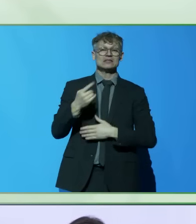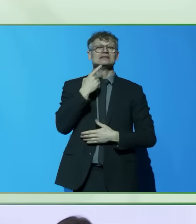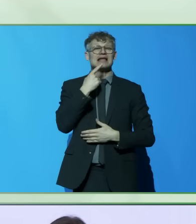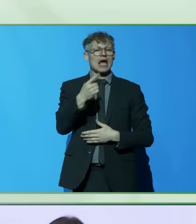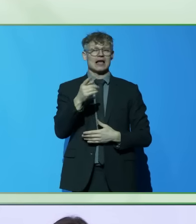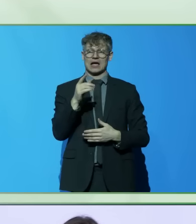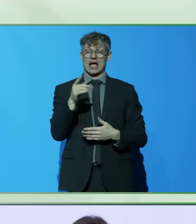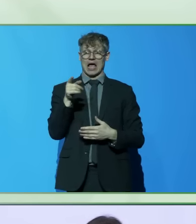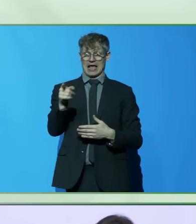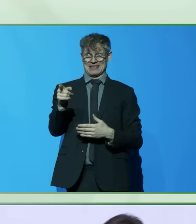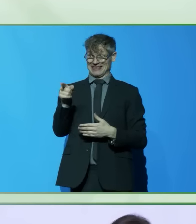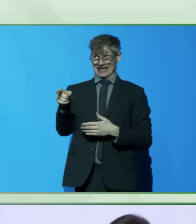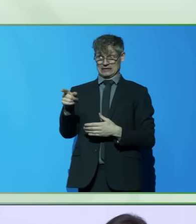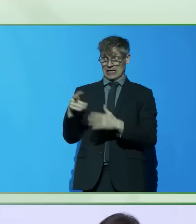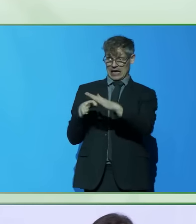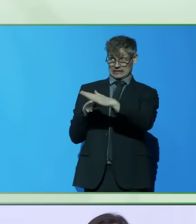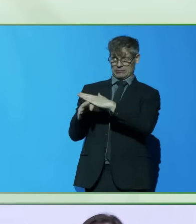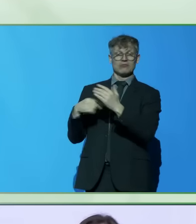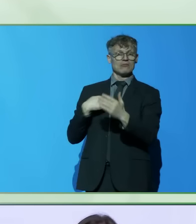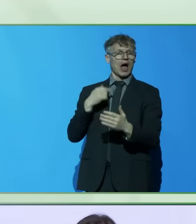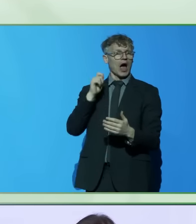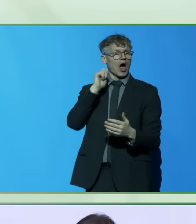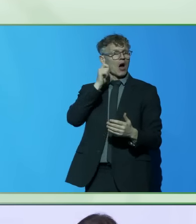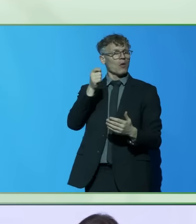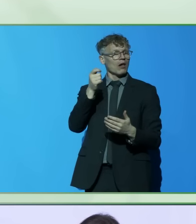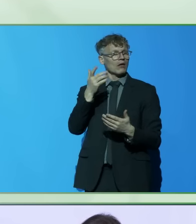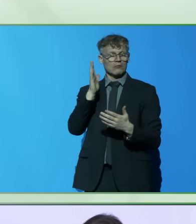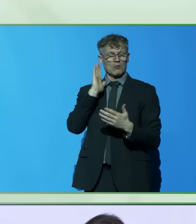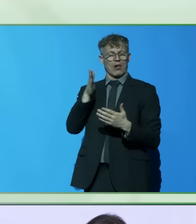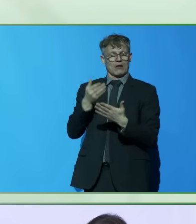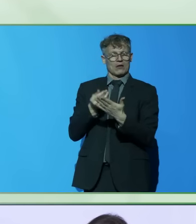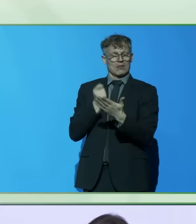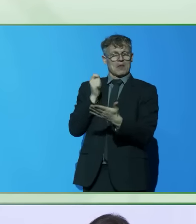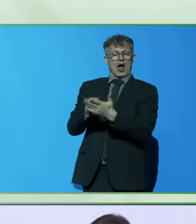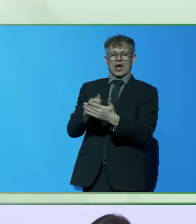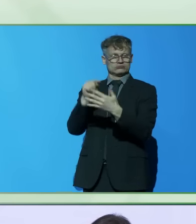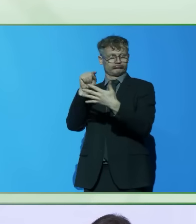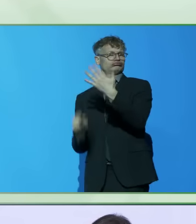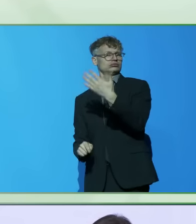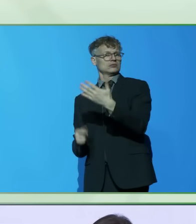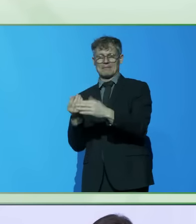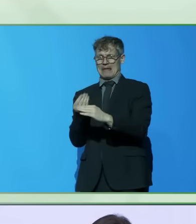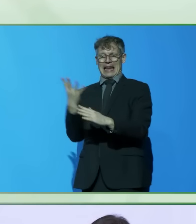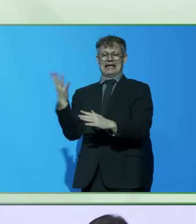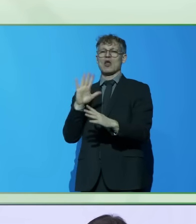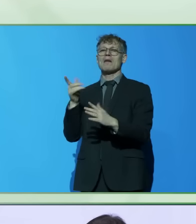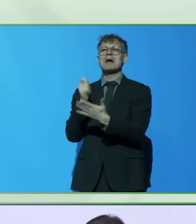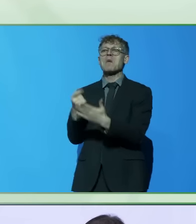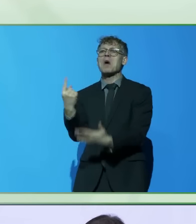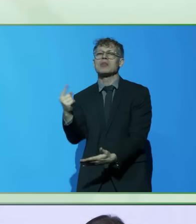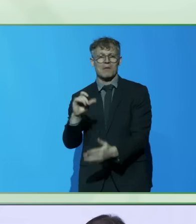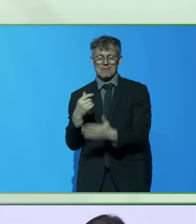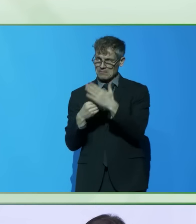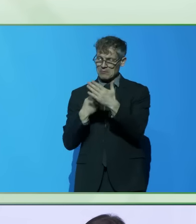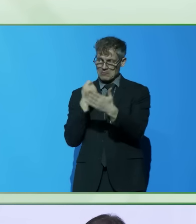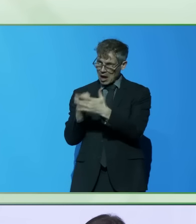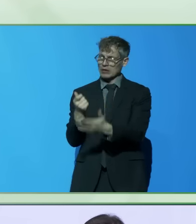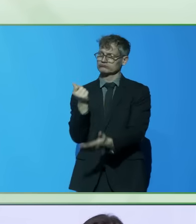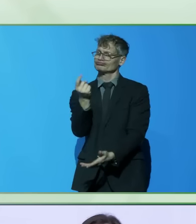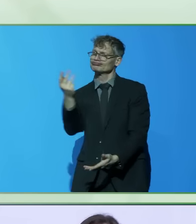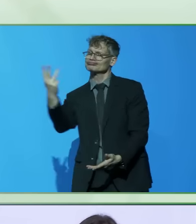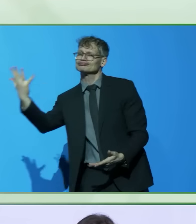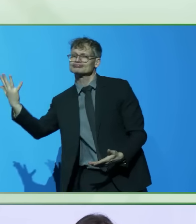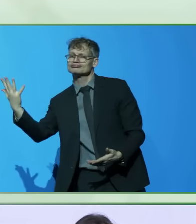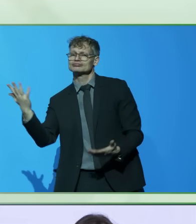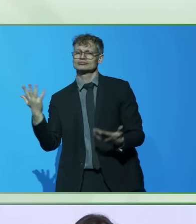disabled people, should they have the economics to do so, create customer long-term lifetime value. but also that 94% of disabled